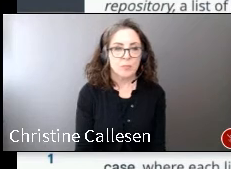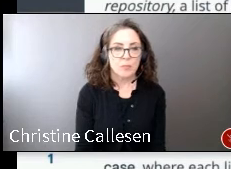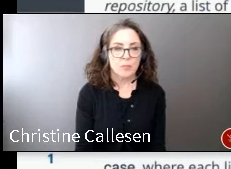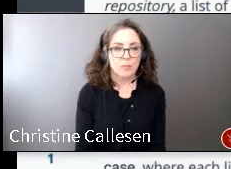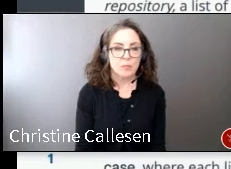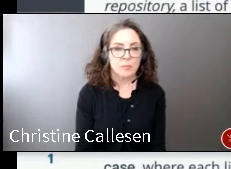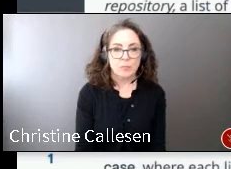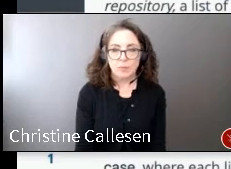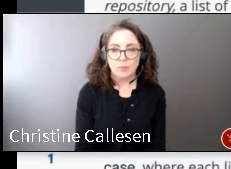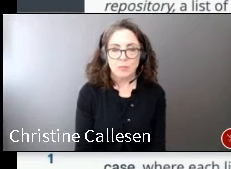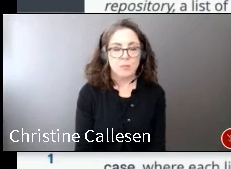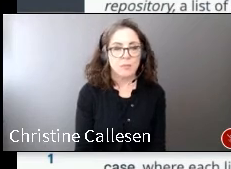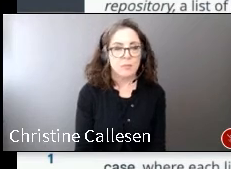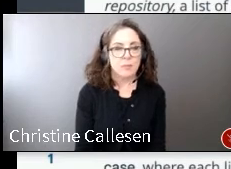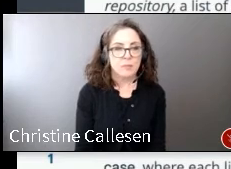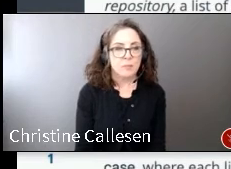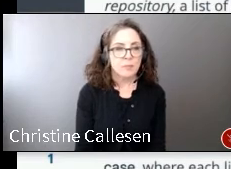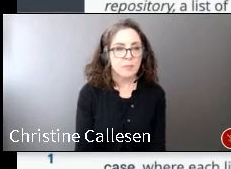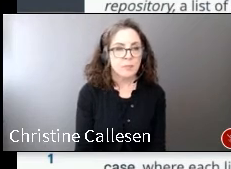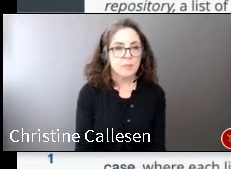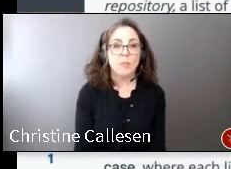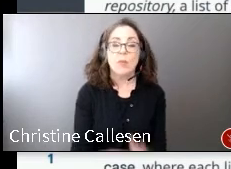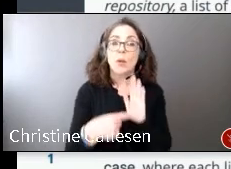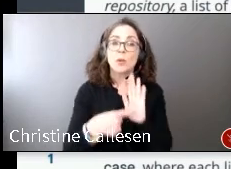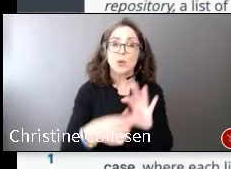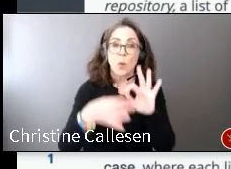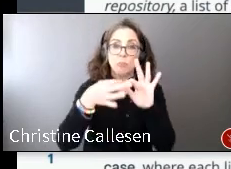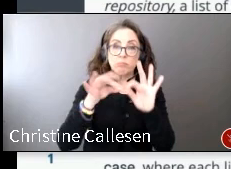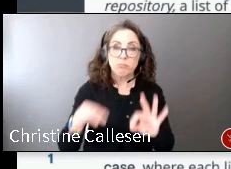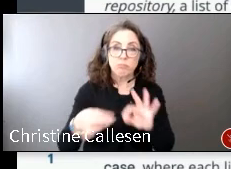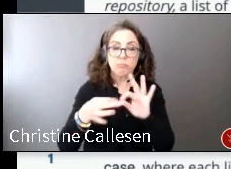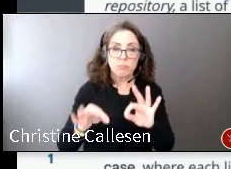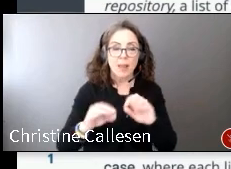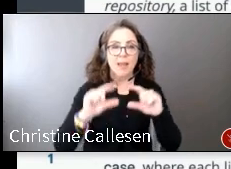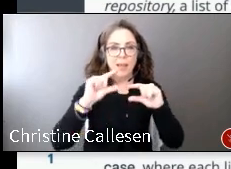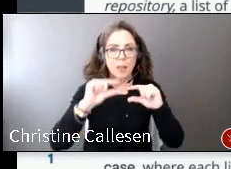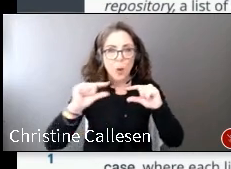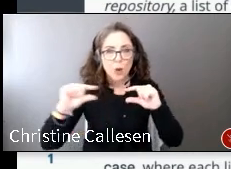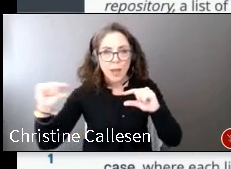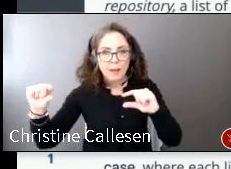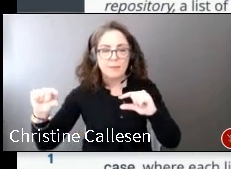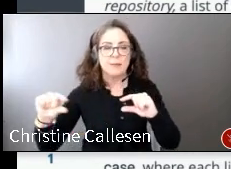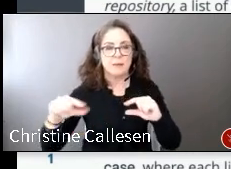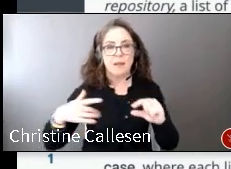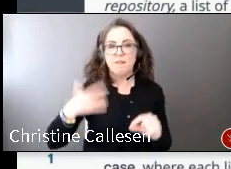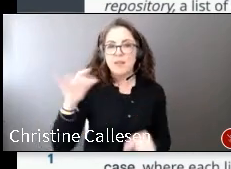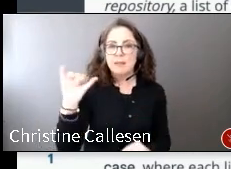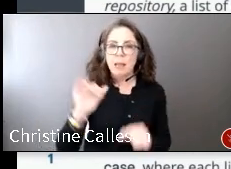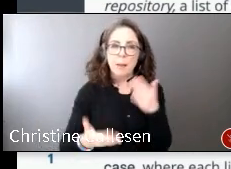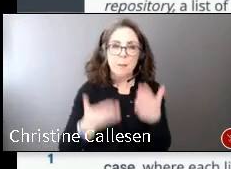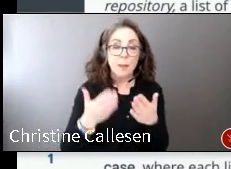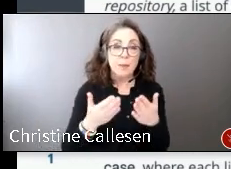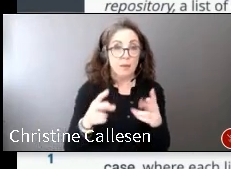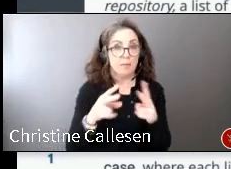So we're returning list of strings in lowercase. So I feel like this might be very